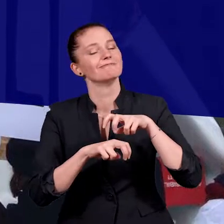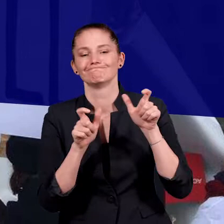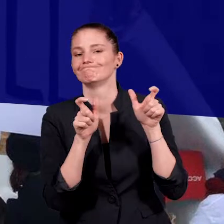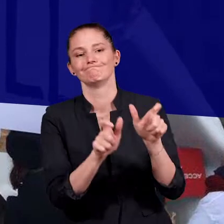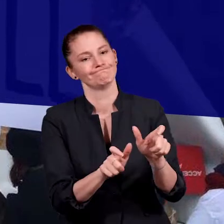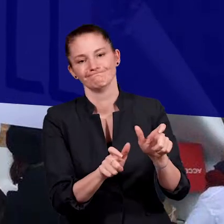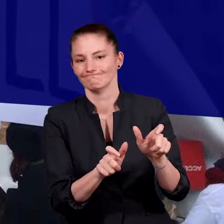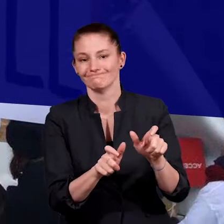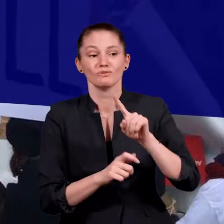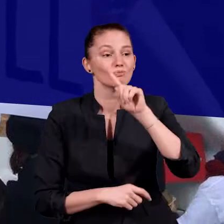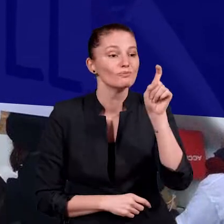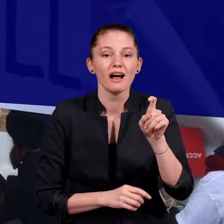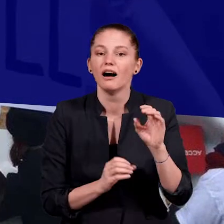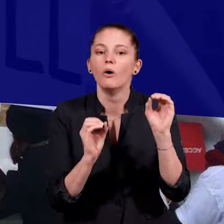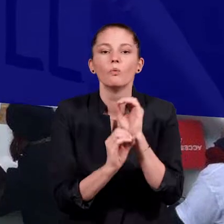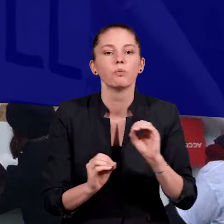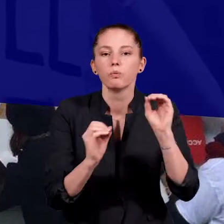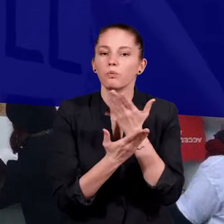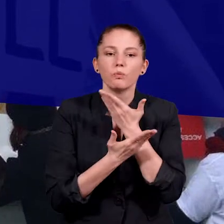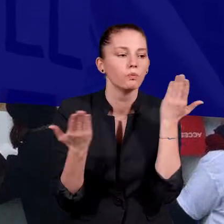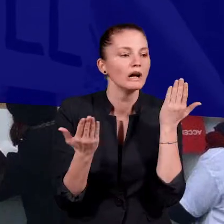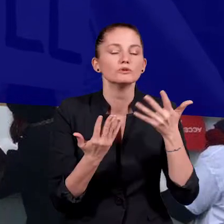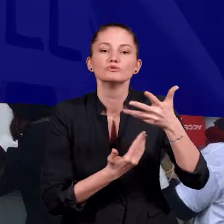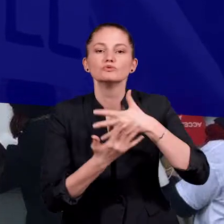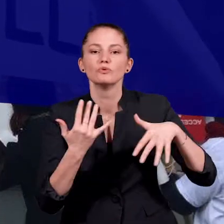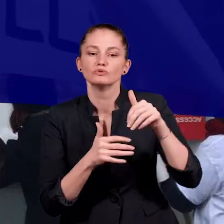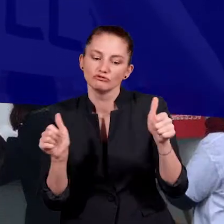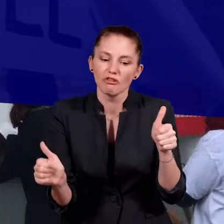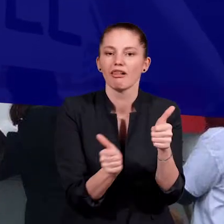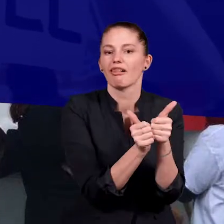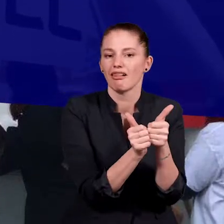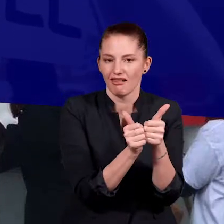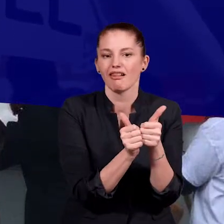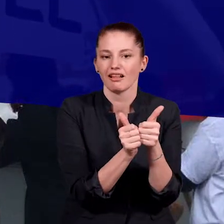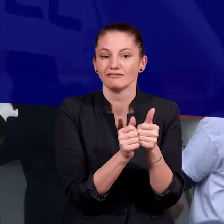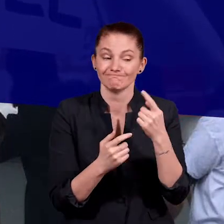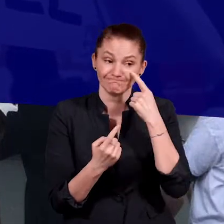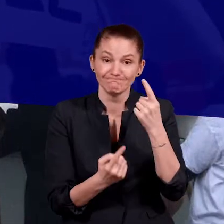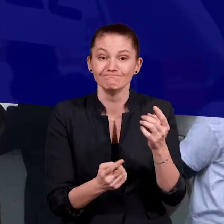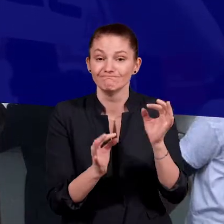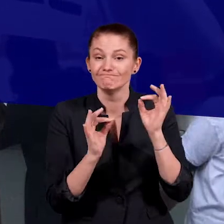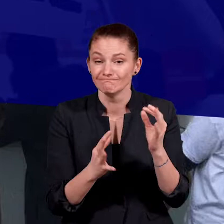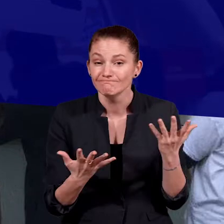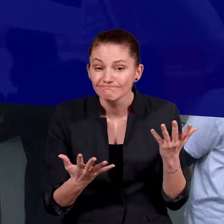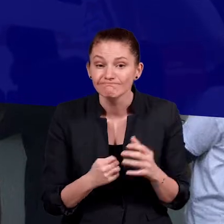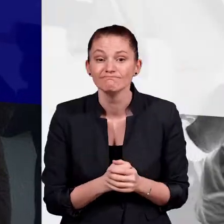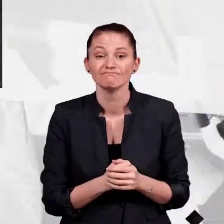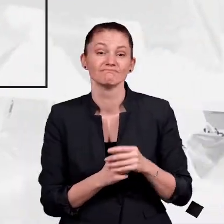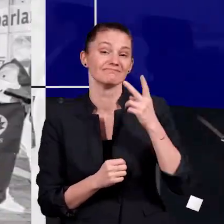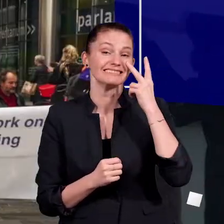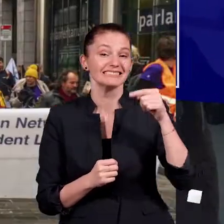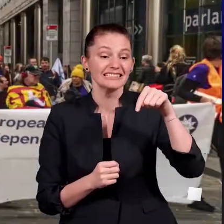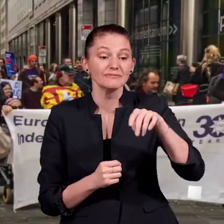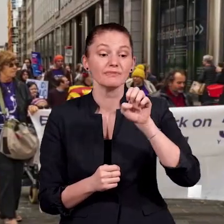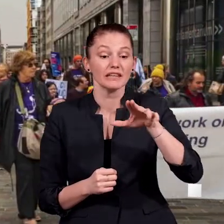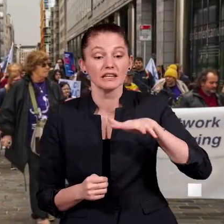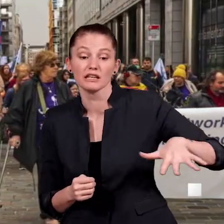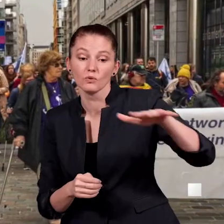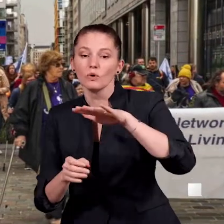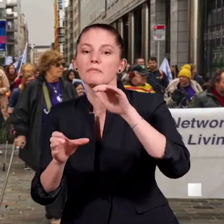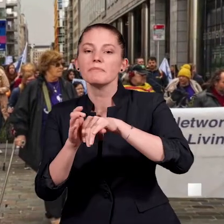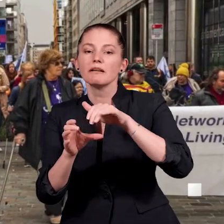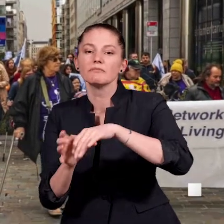movement within the EU because of a lack of portability of social assistance benefits.